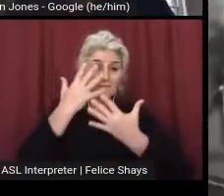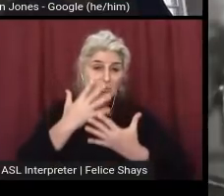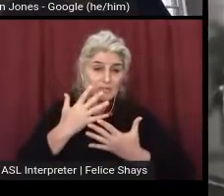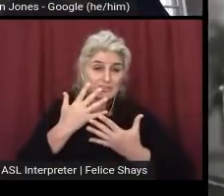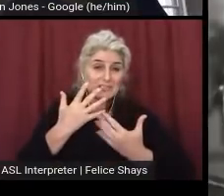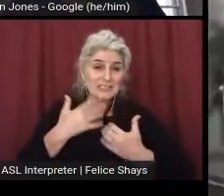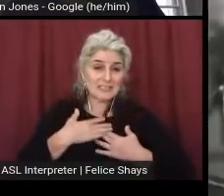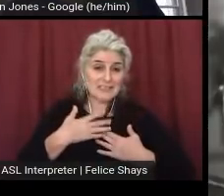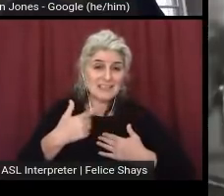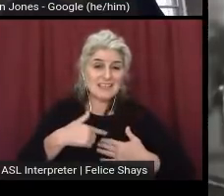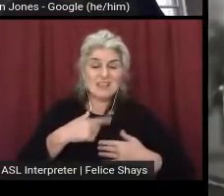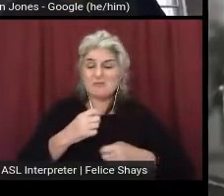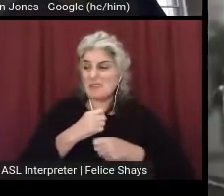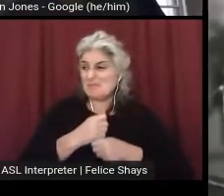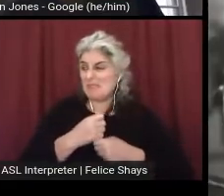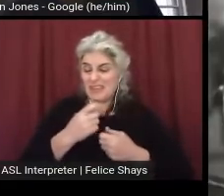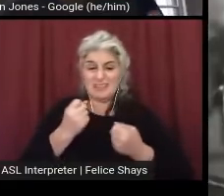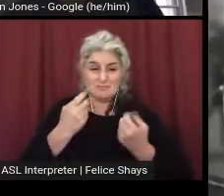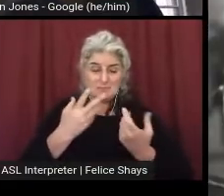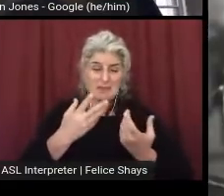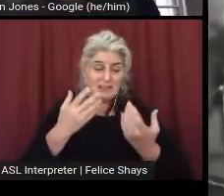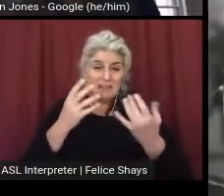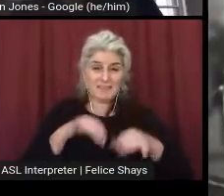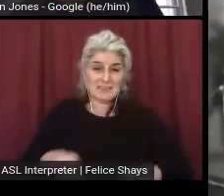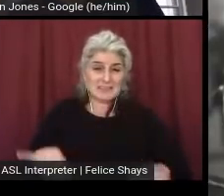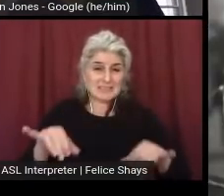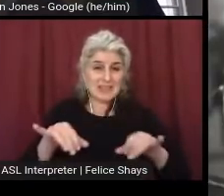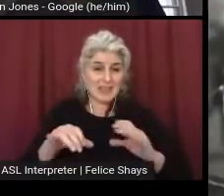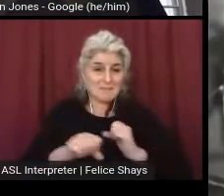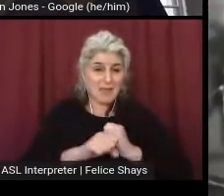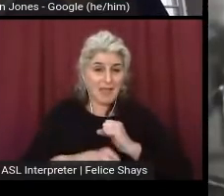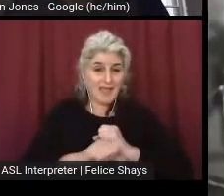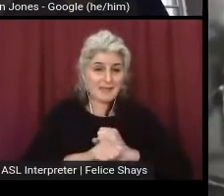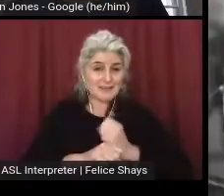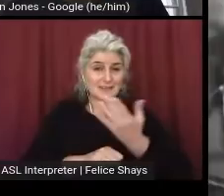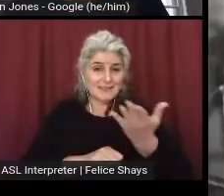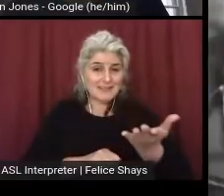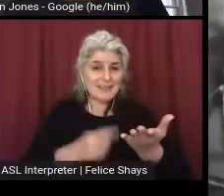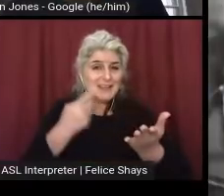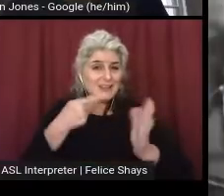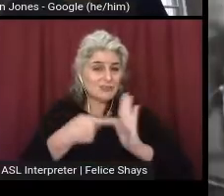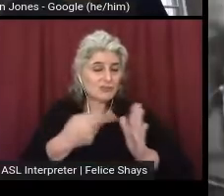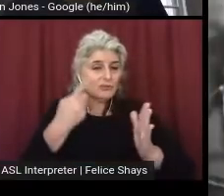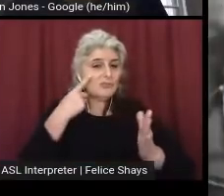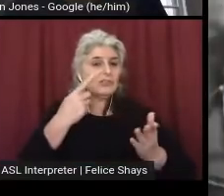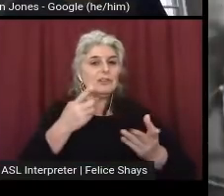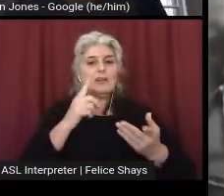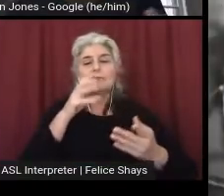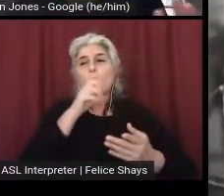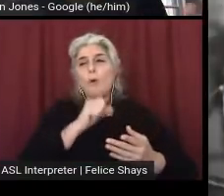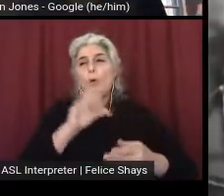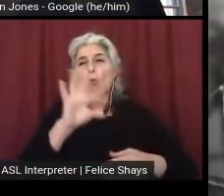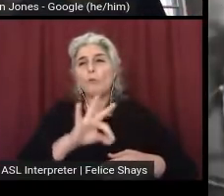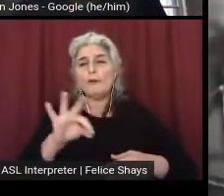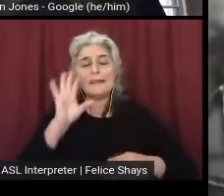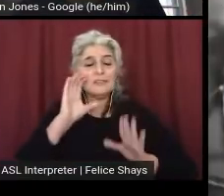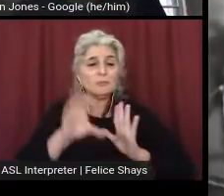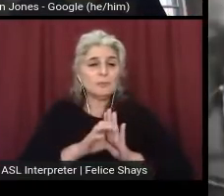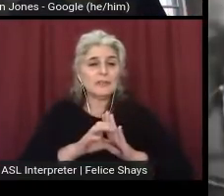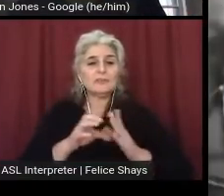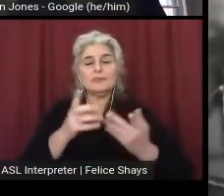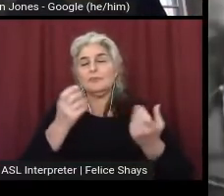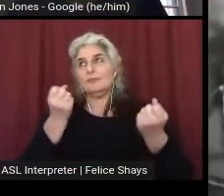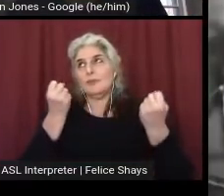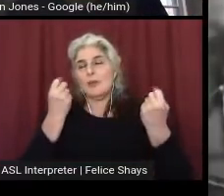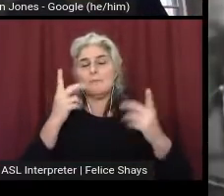in some cases almost literally, the same ad. The images here reflect clips of stock photos that were used by major